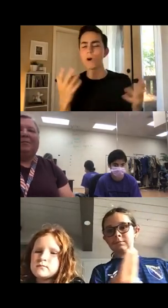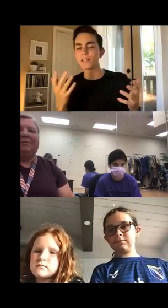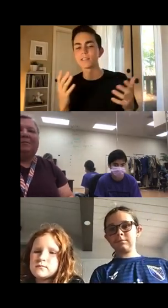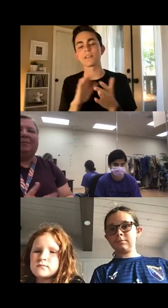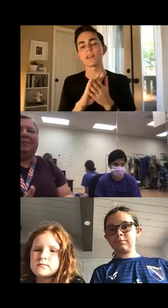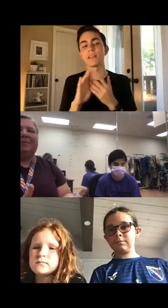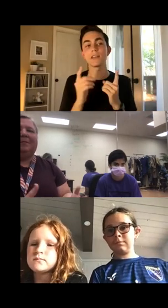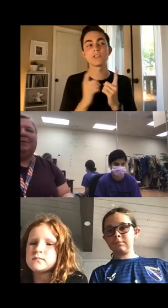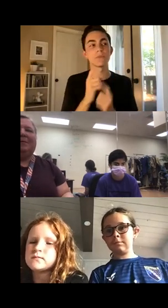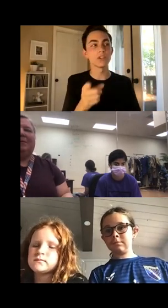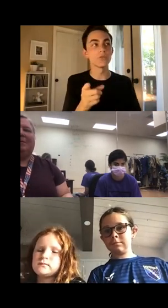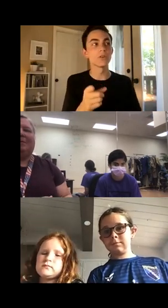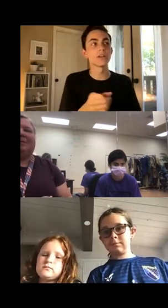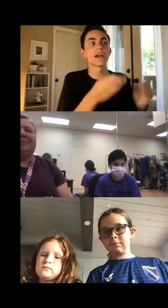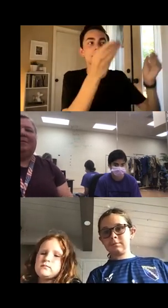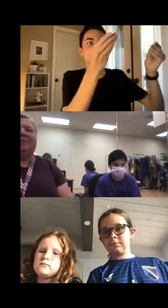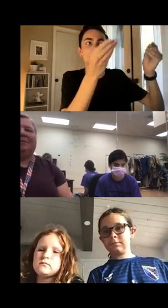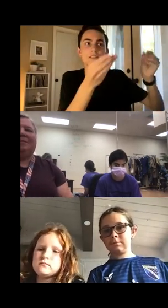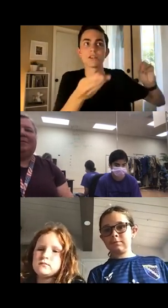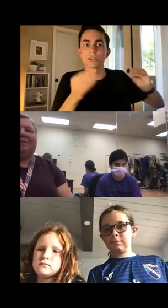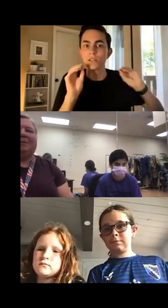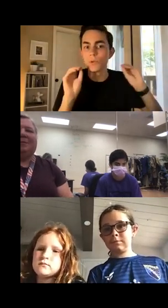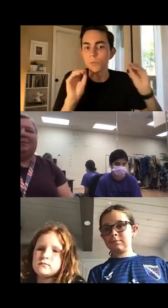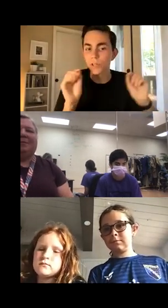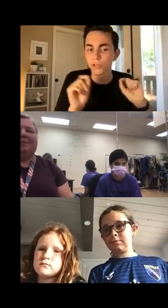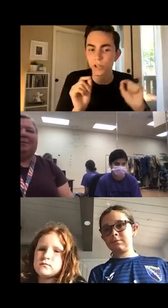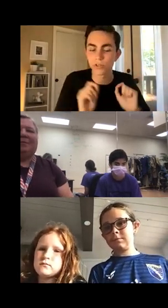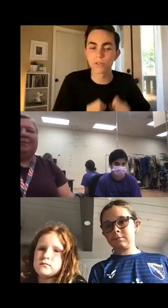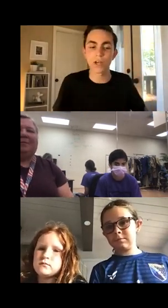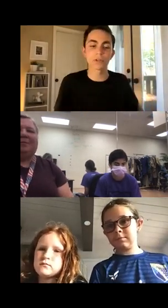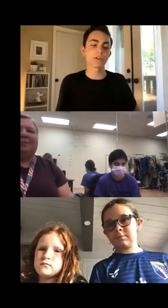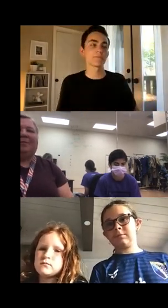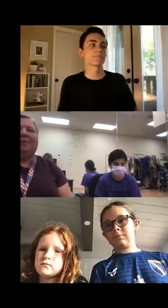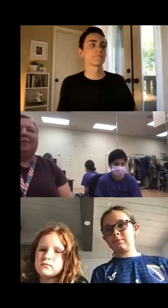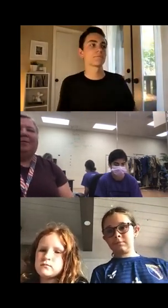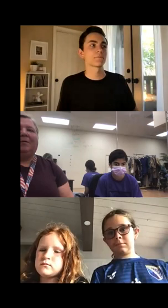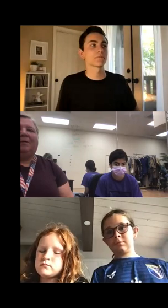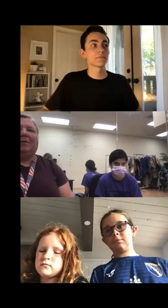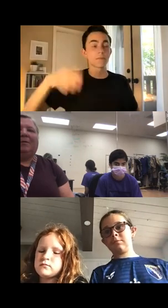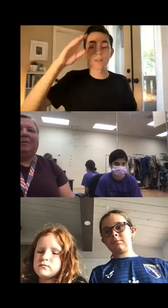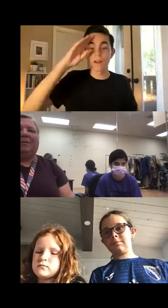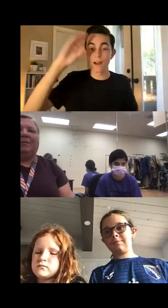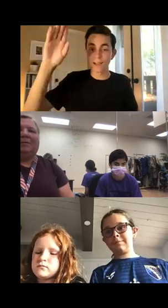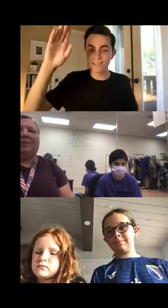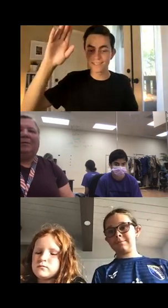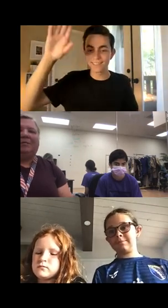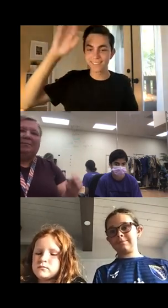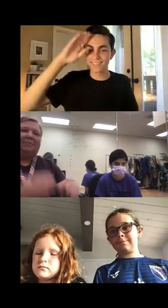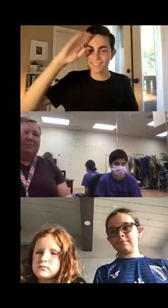name, what, and nice to meet you. And then these here, a little bit more introductory vocabulary.